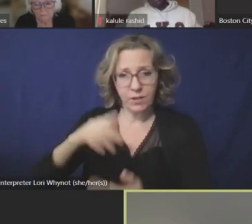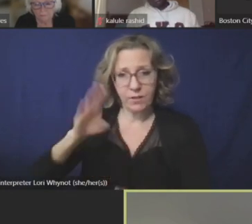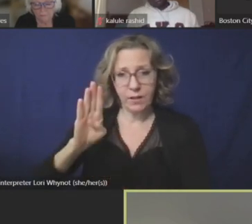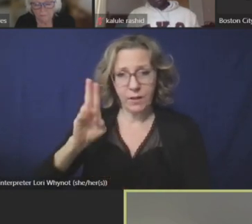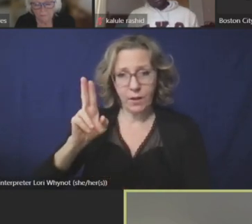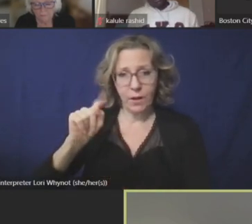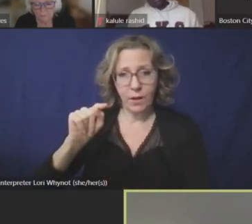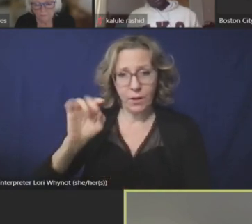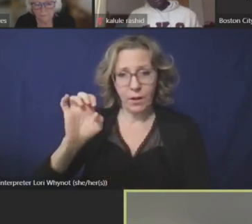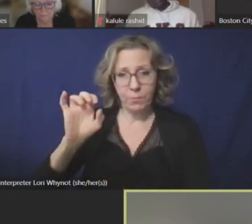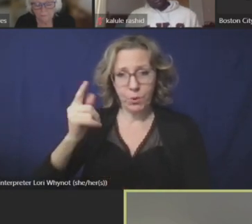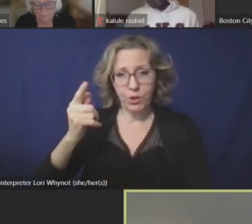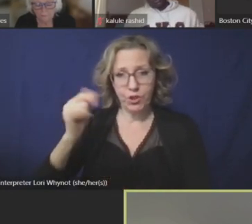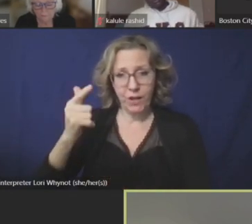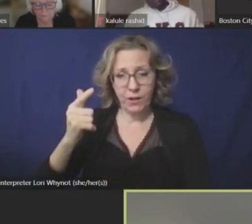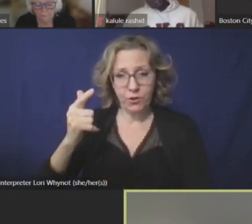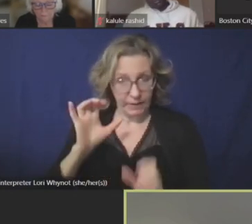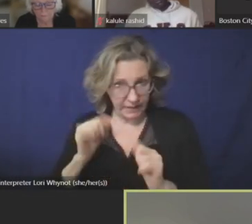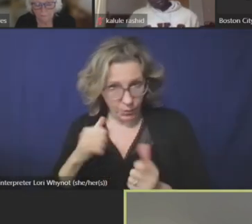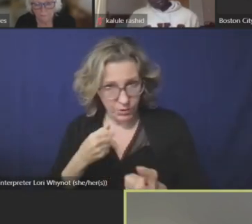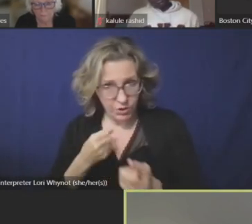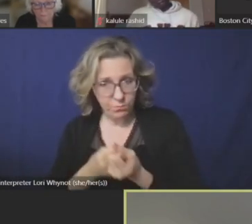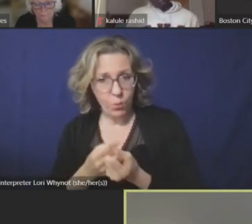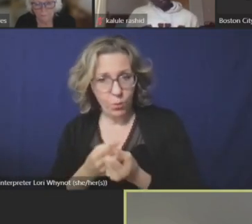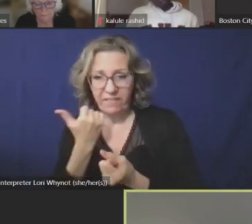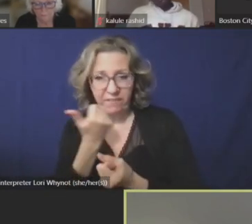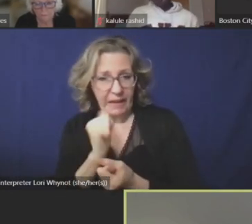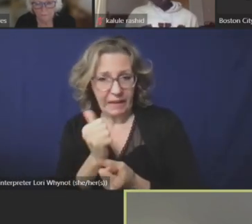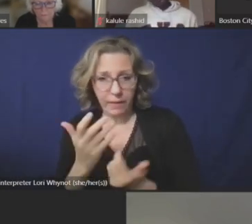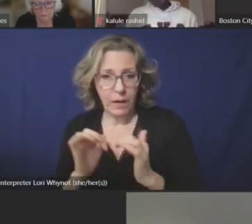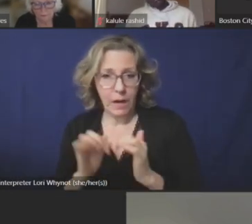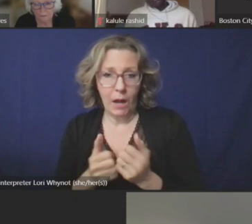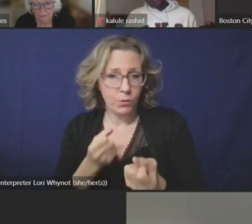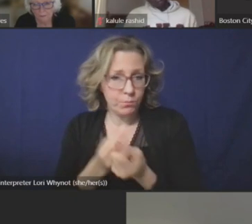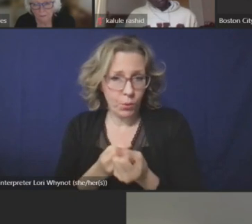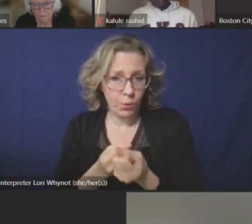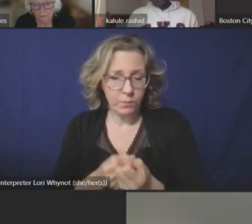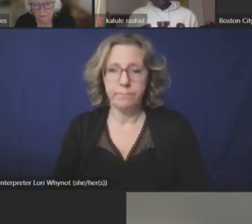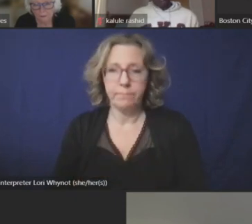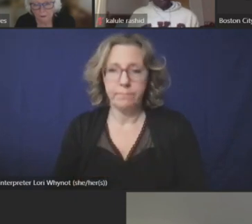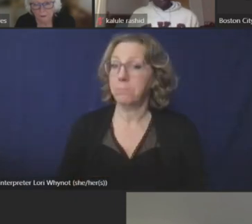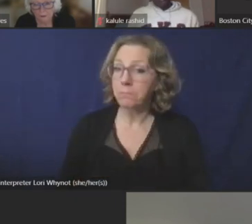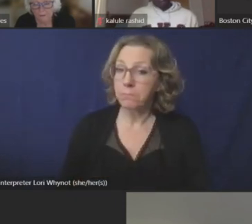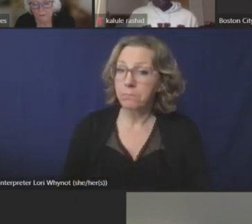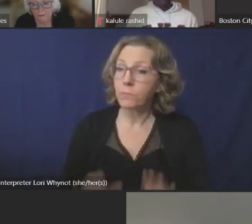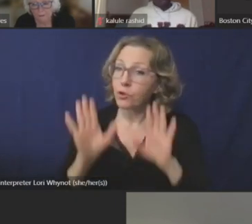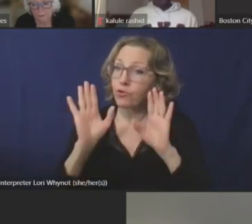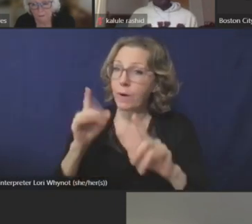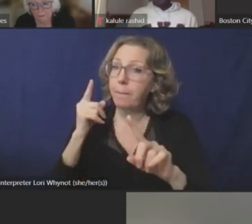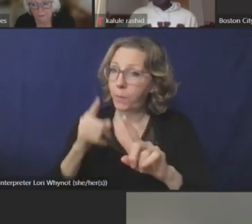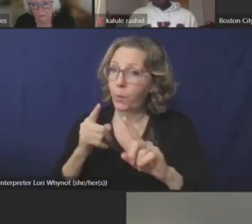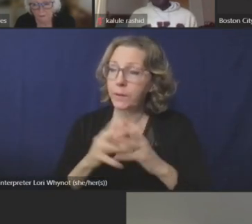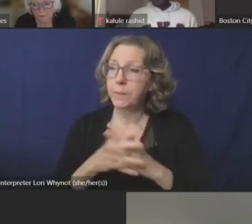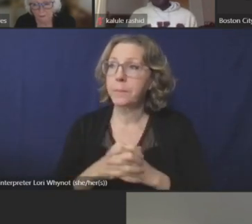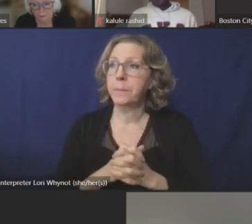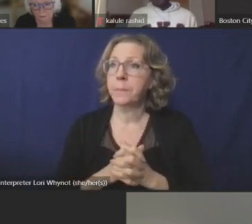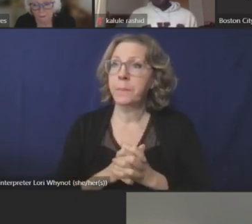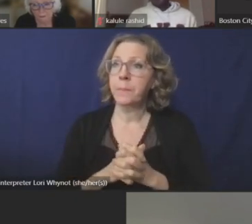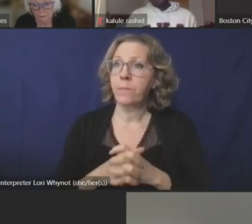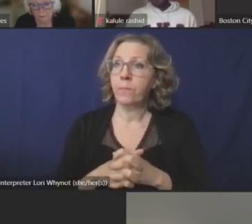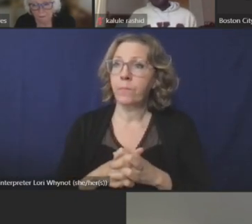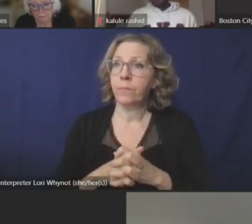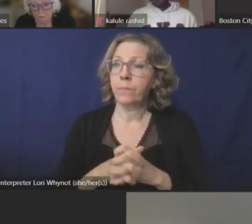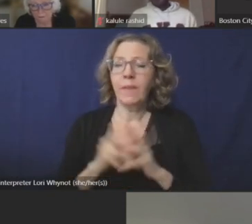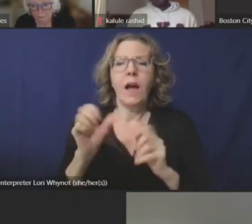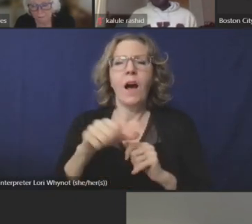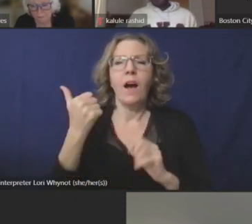if we can support you at all in that? Yeah, that's a great point, Jerry. It's interesting, a lot of the other cities